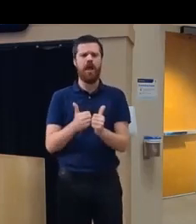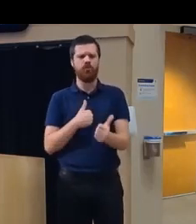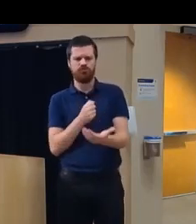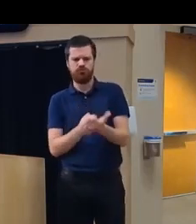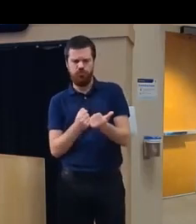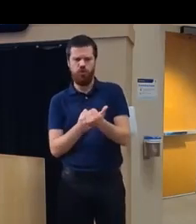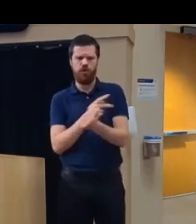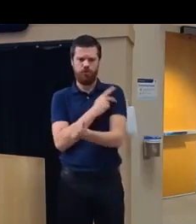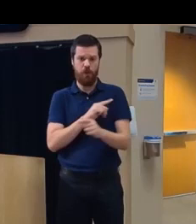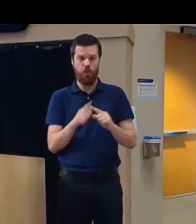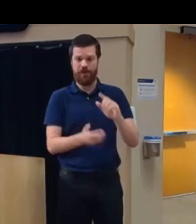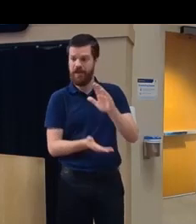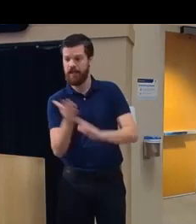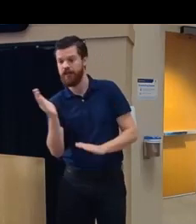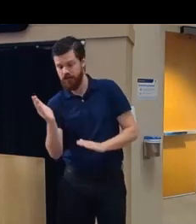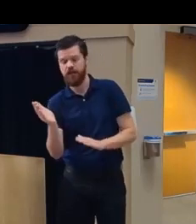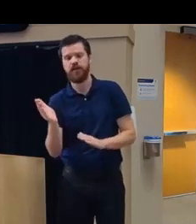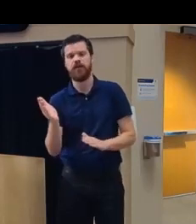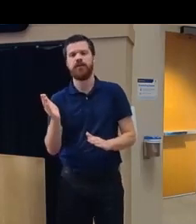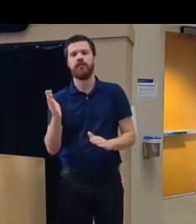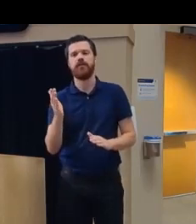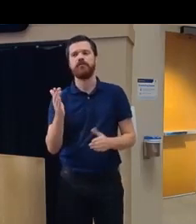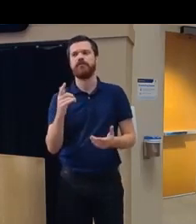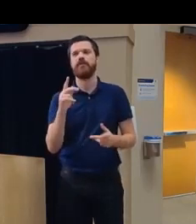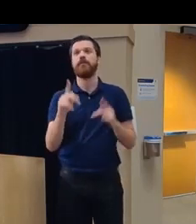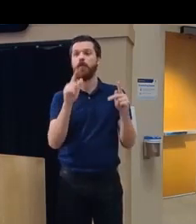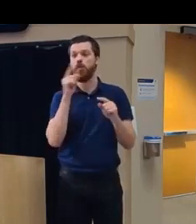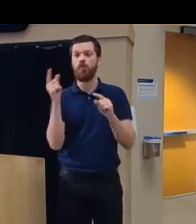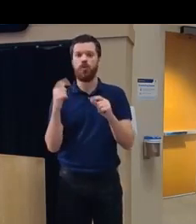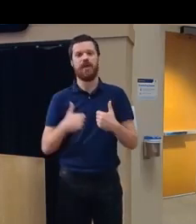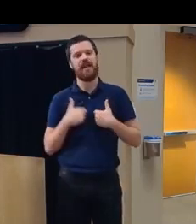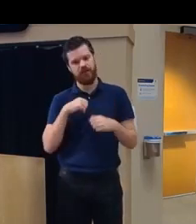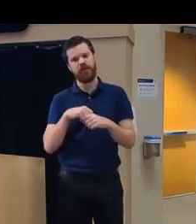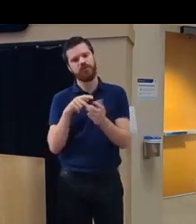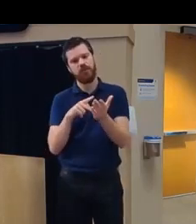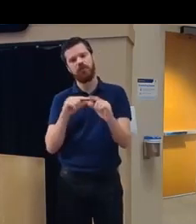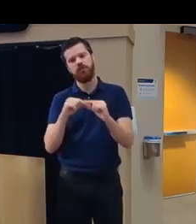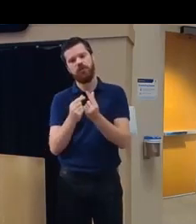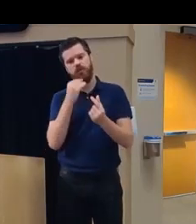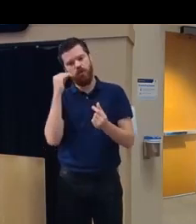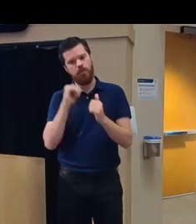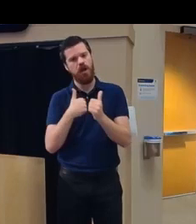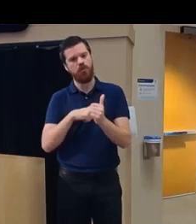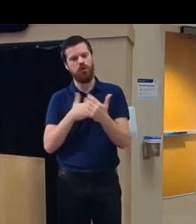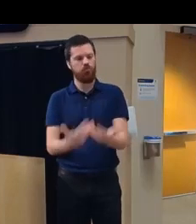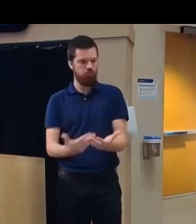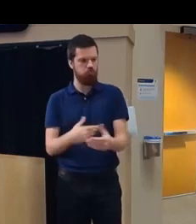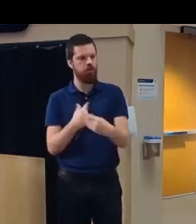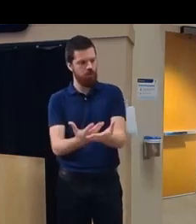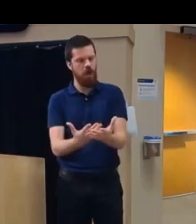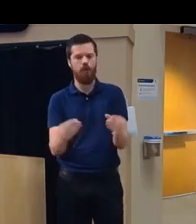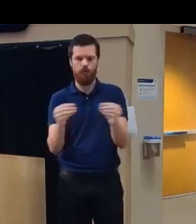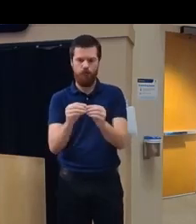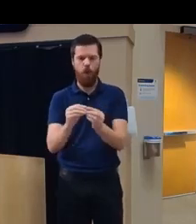patients when they leave. We think a lot about folks who live in psychiatric group homes and how we might be able to deliver something